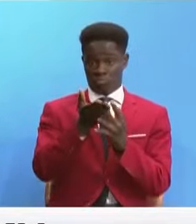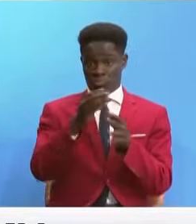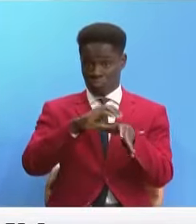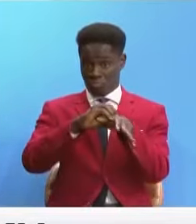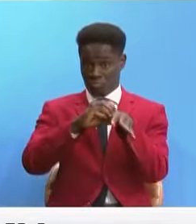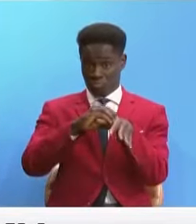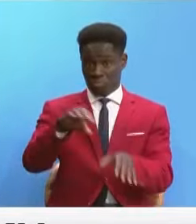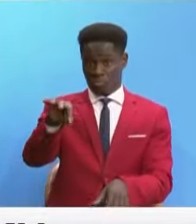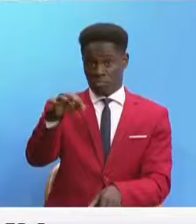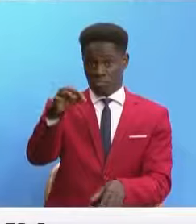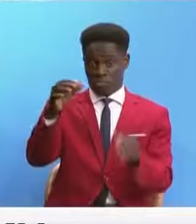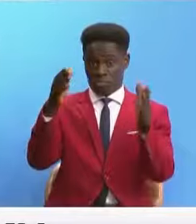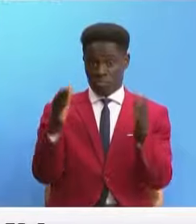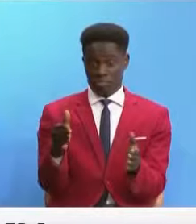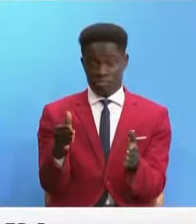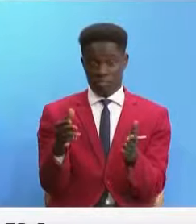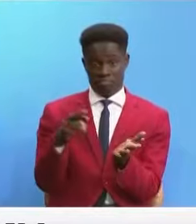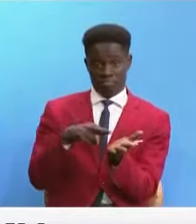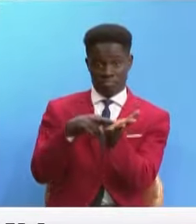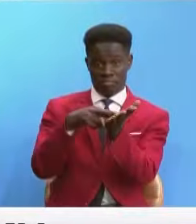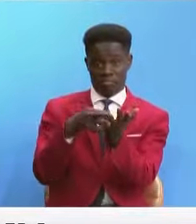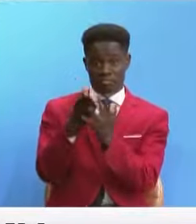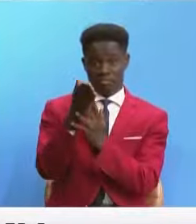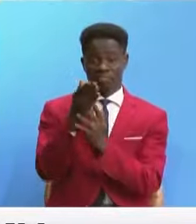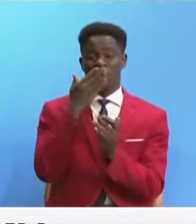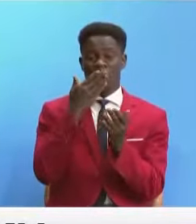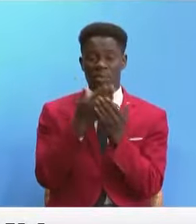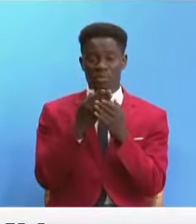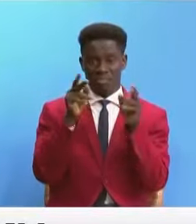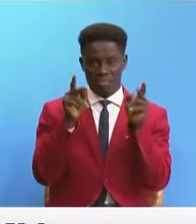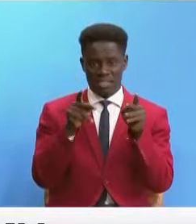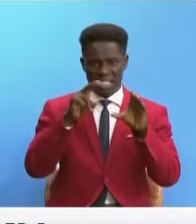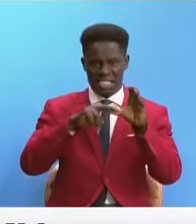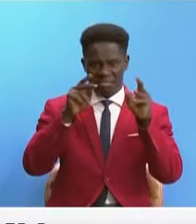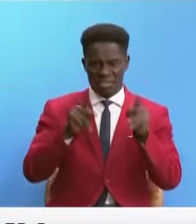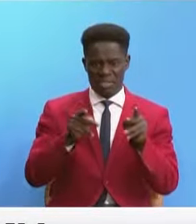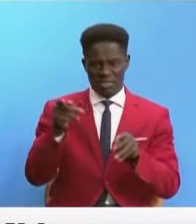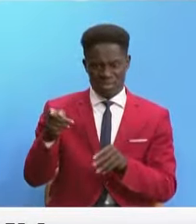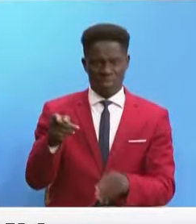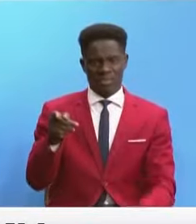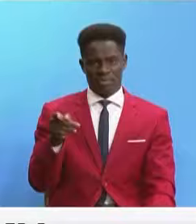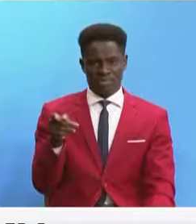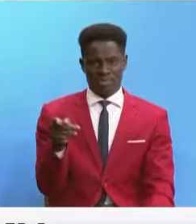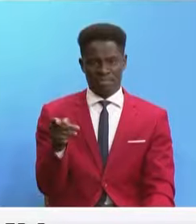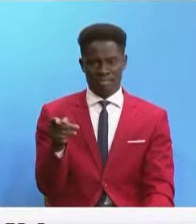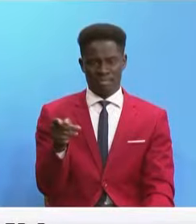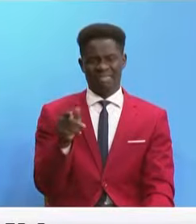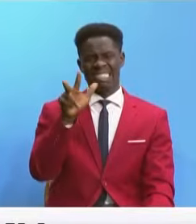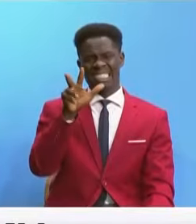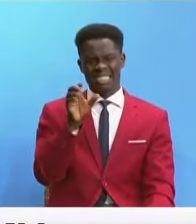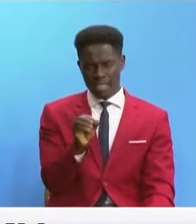group chairperson, Dr. Rajan Matani, for committing over $30